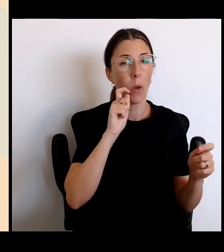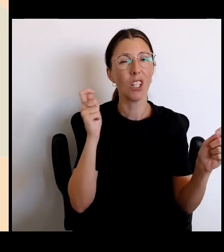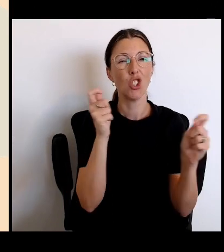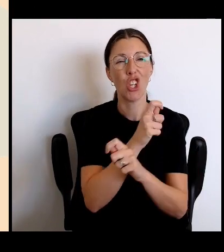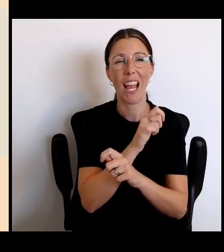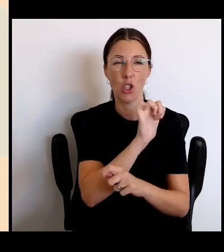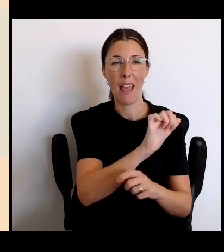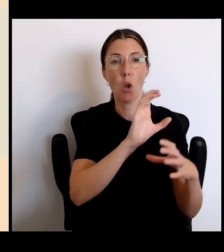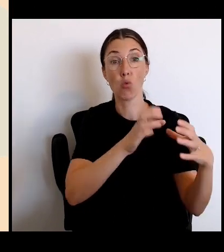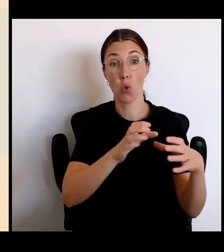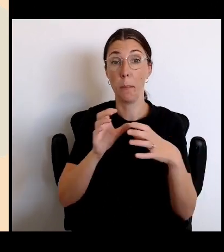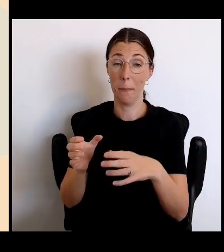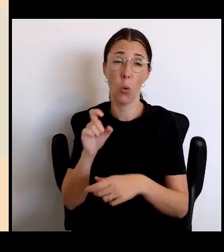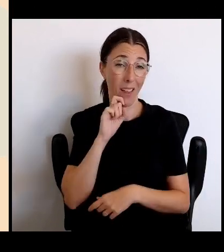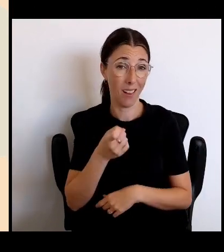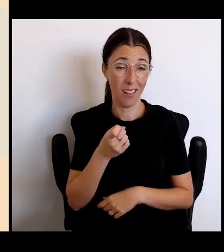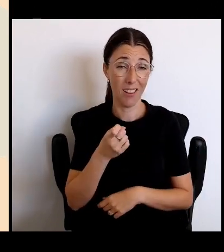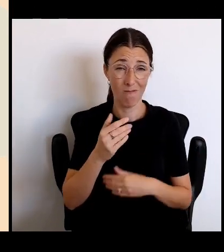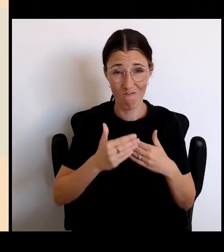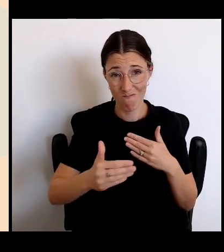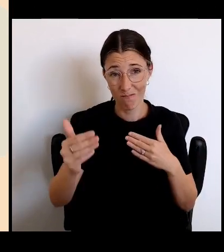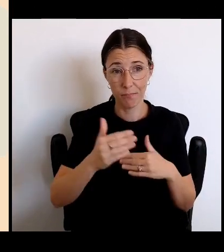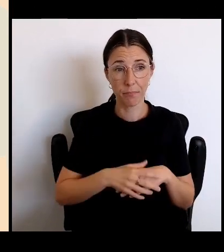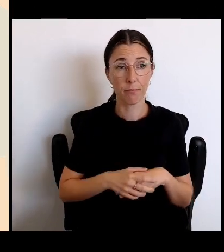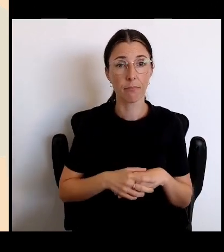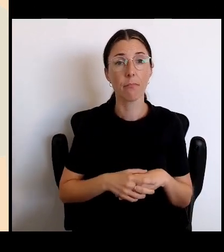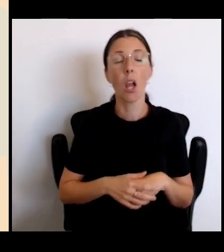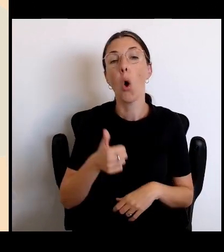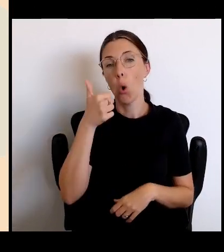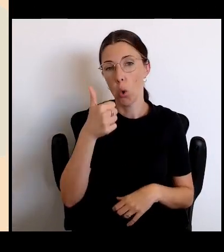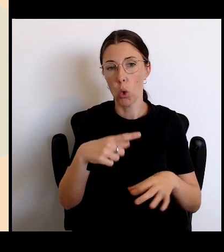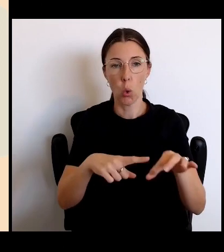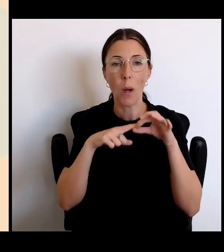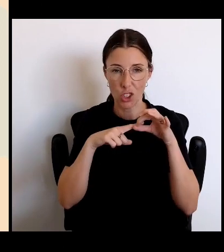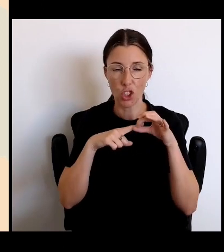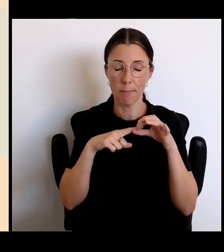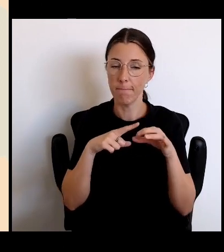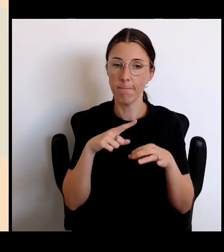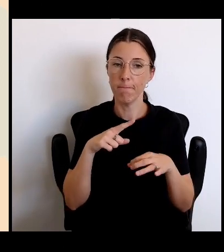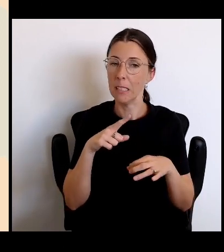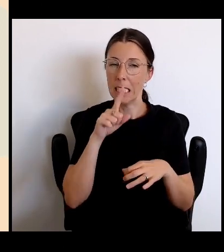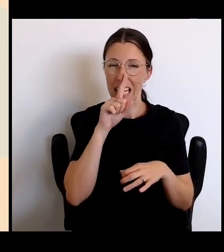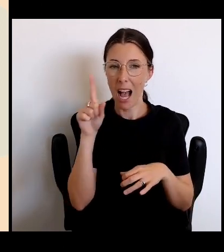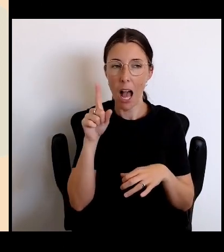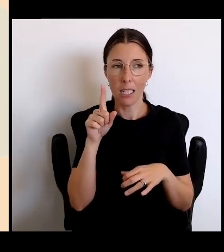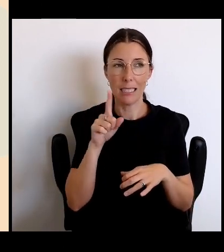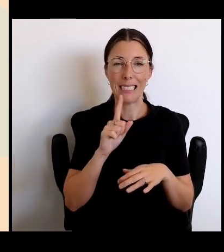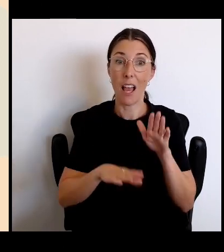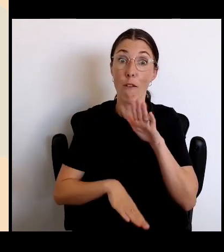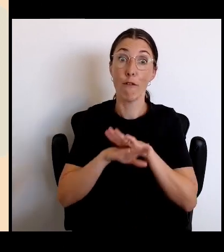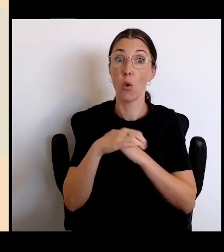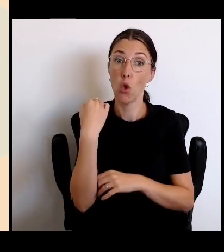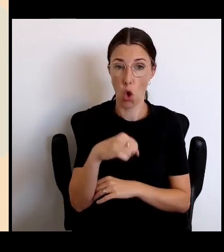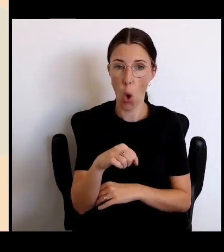That's a really good question. And I think we can't rule that out. I mean, if I had my way, I would repeat this segment, I would track